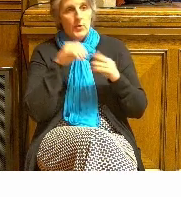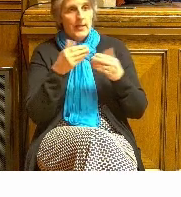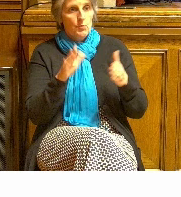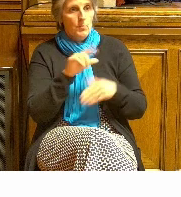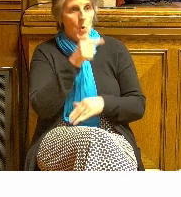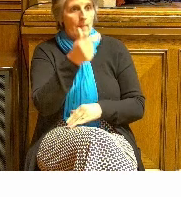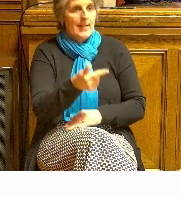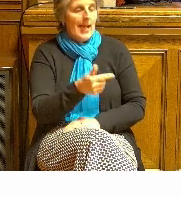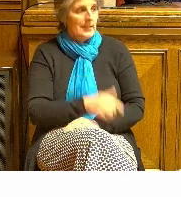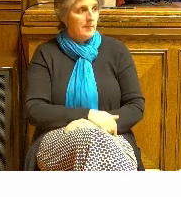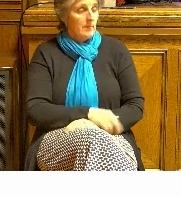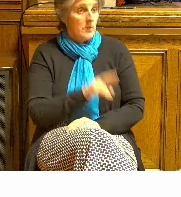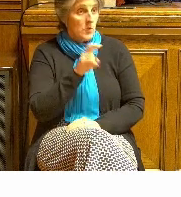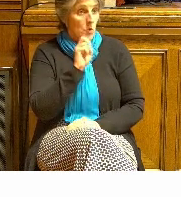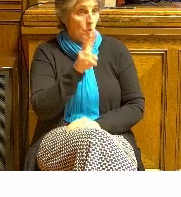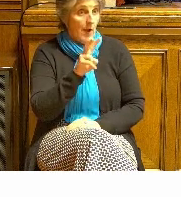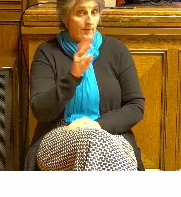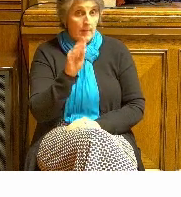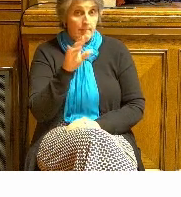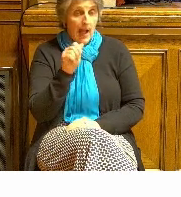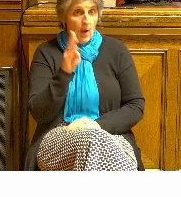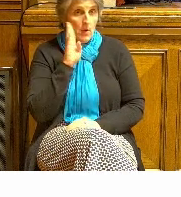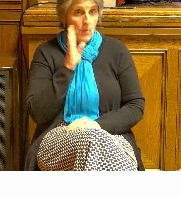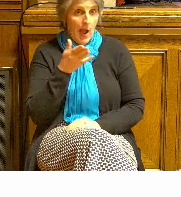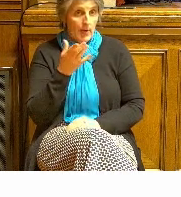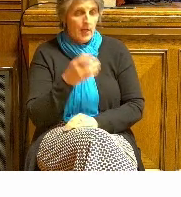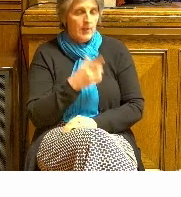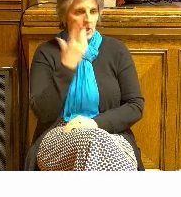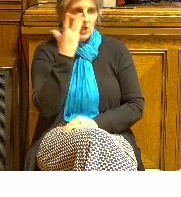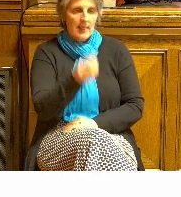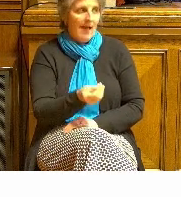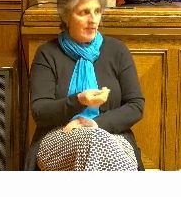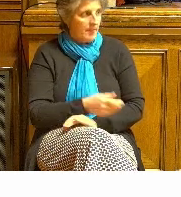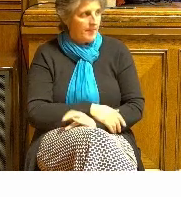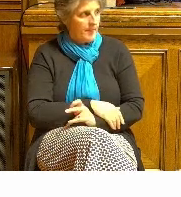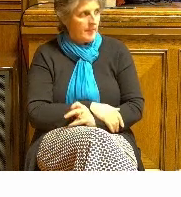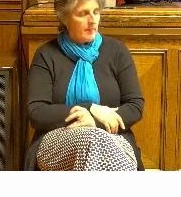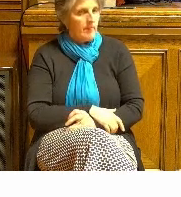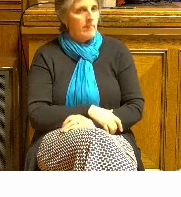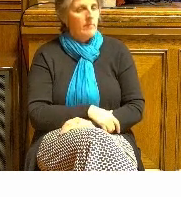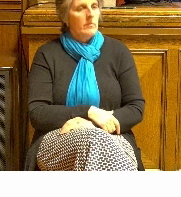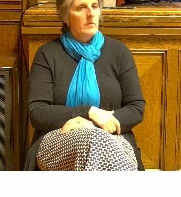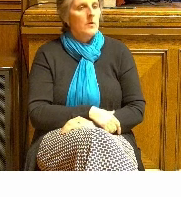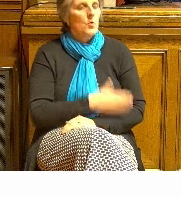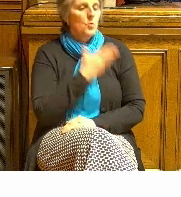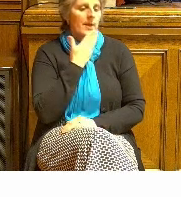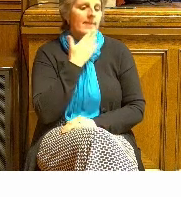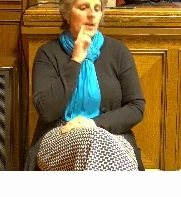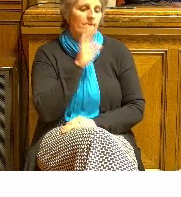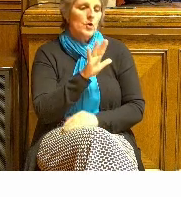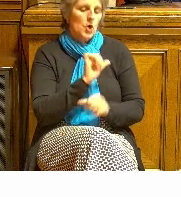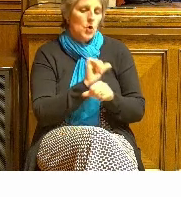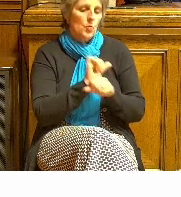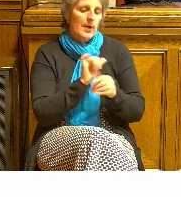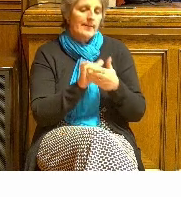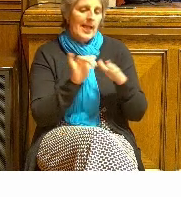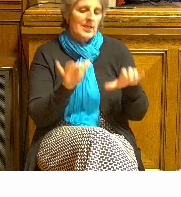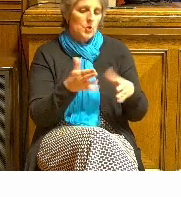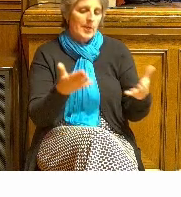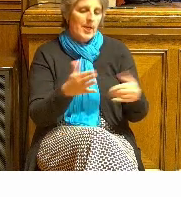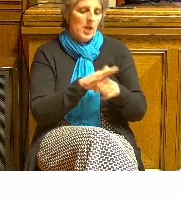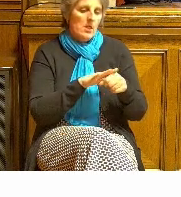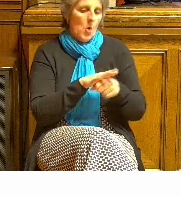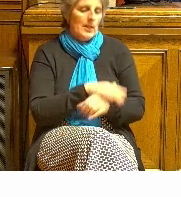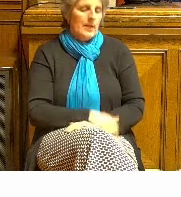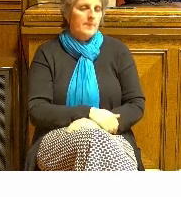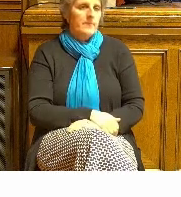next. So is Reverend Myra Brown here? She had to leave. But we thank her for her work that she's doing here